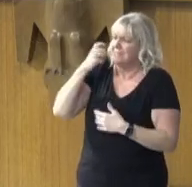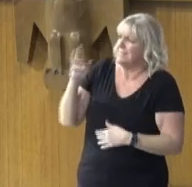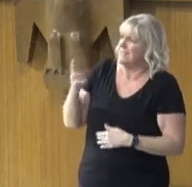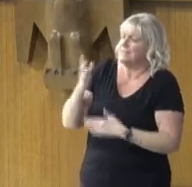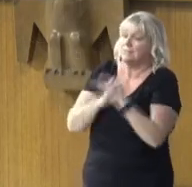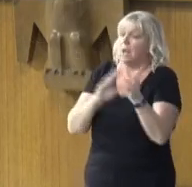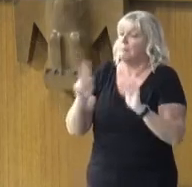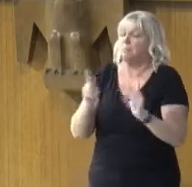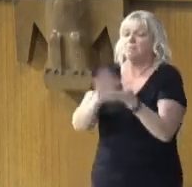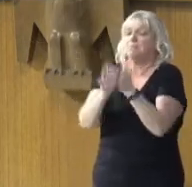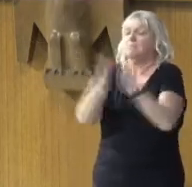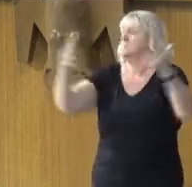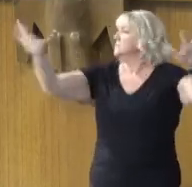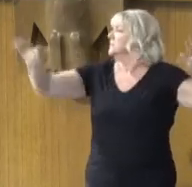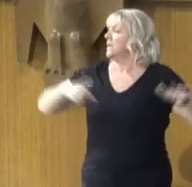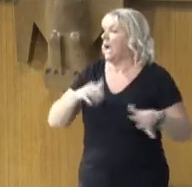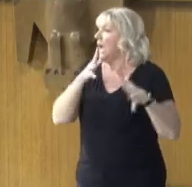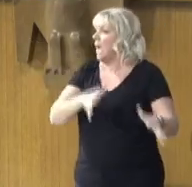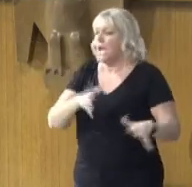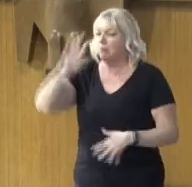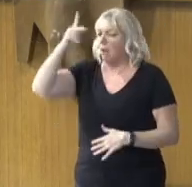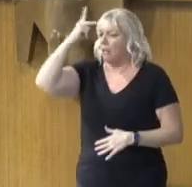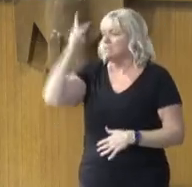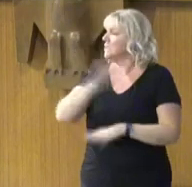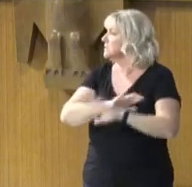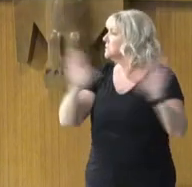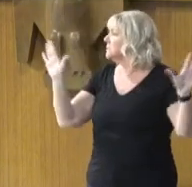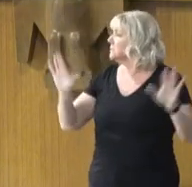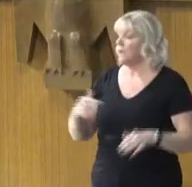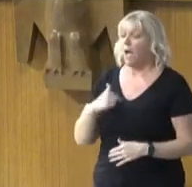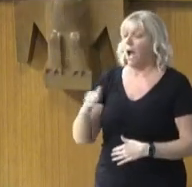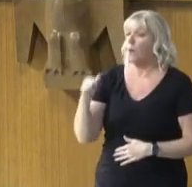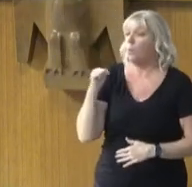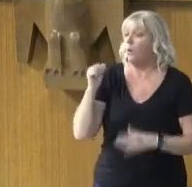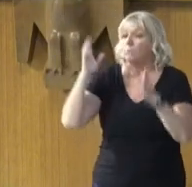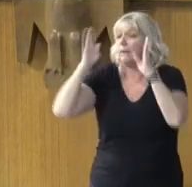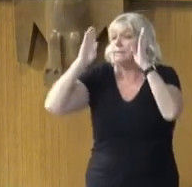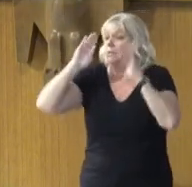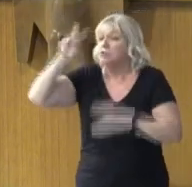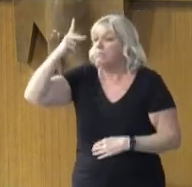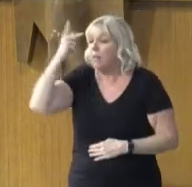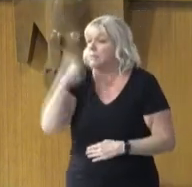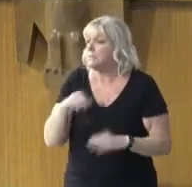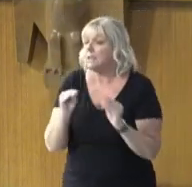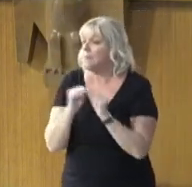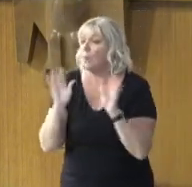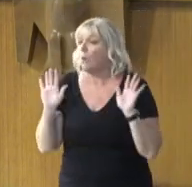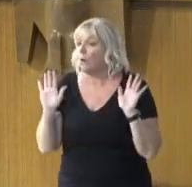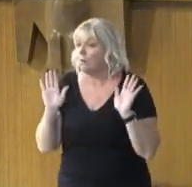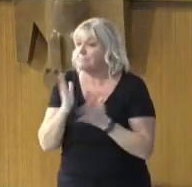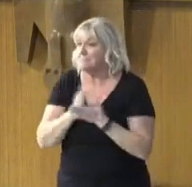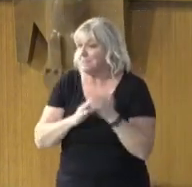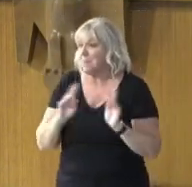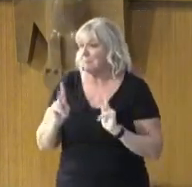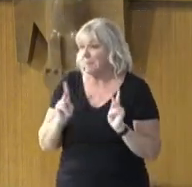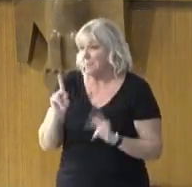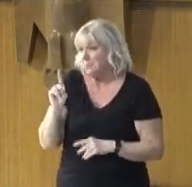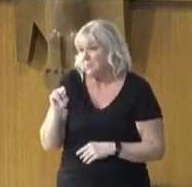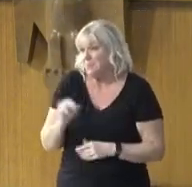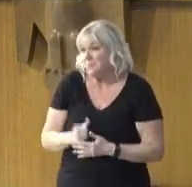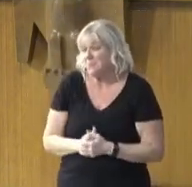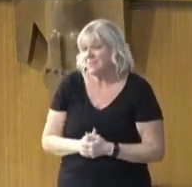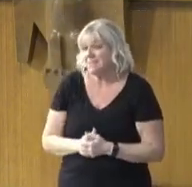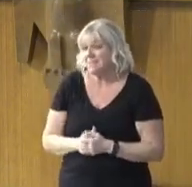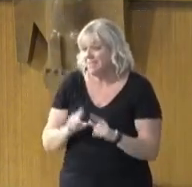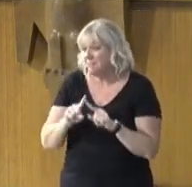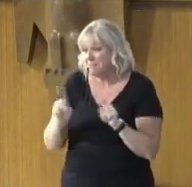politics or I hate politics or I'm not going to pay attention to politics anymore. But the truth is,